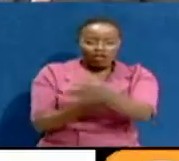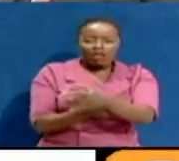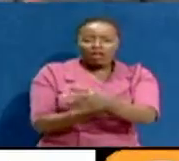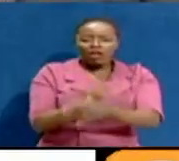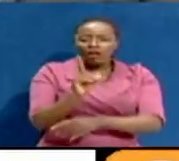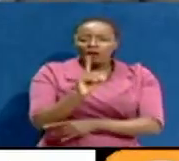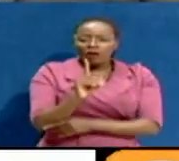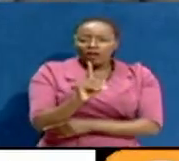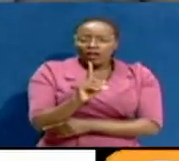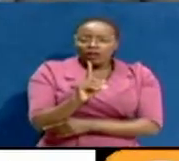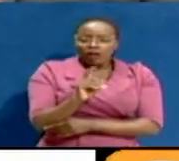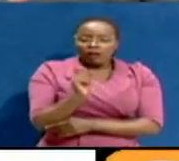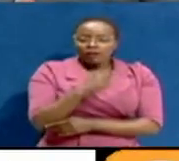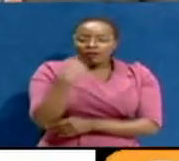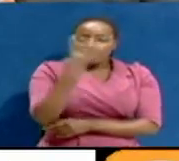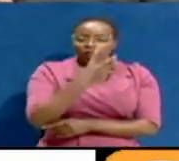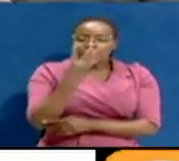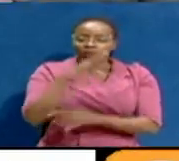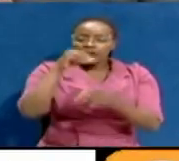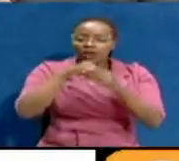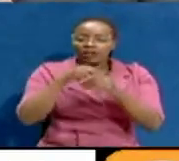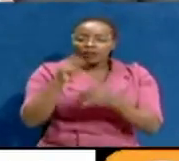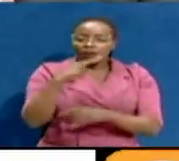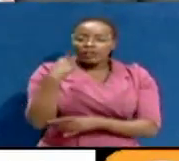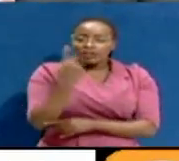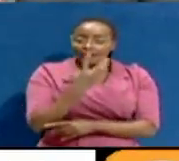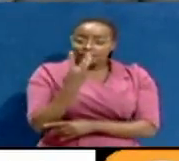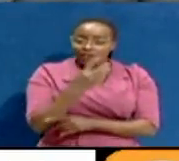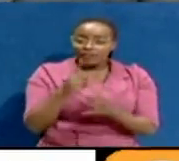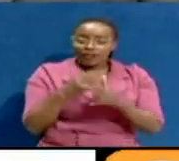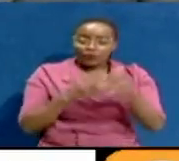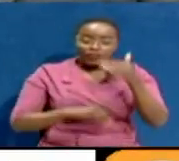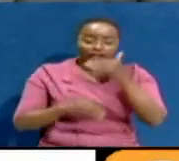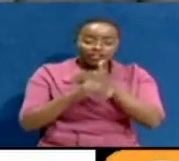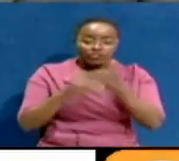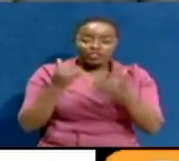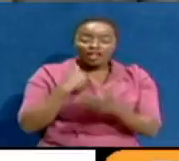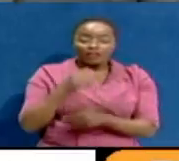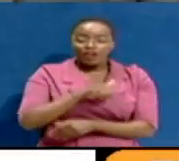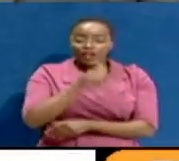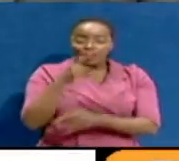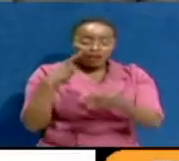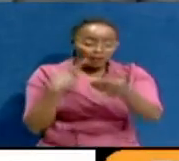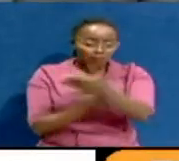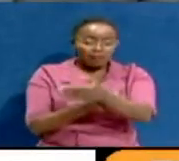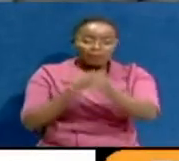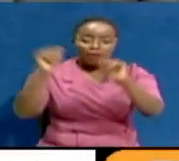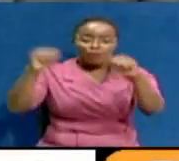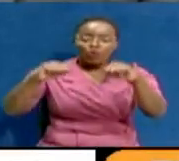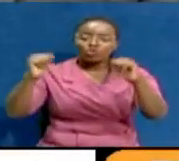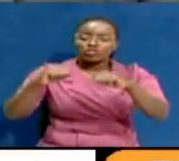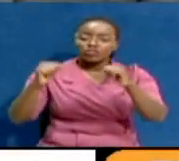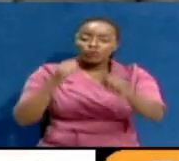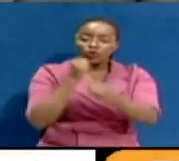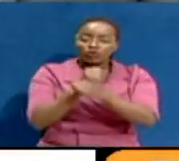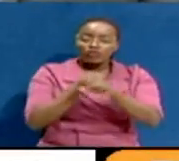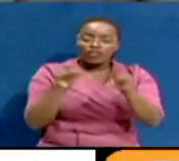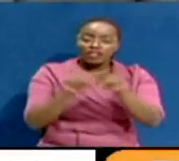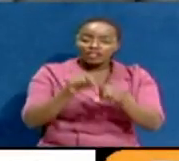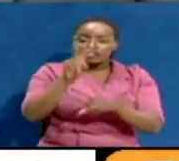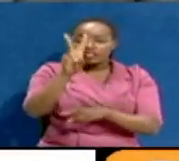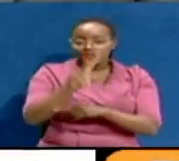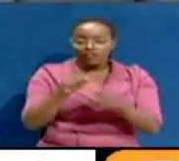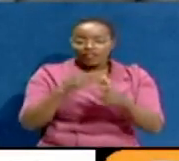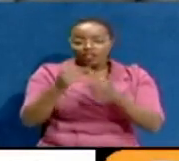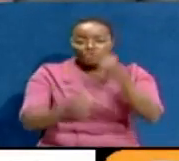April. So within the 8 weeks, we'll have gotten additional doses to be able to do the second round